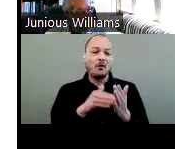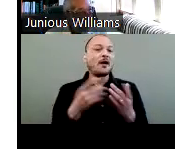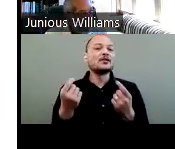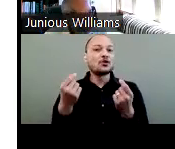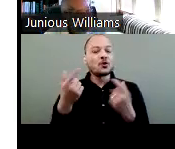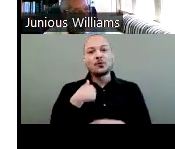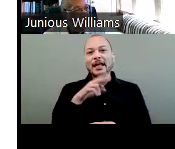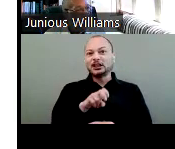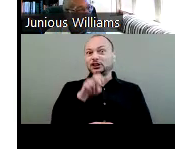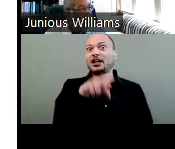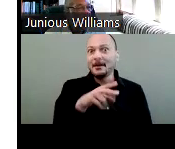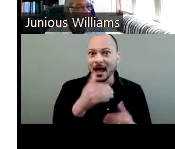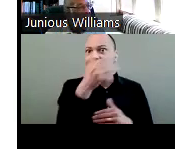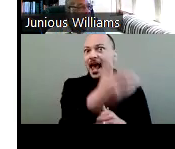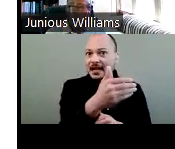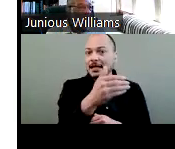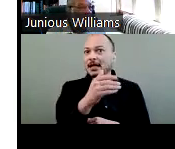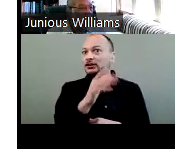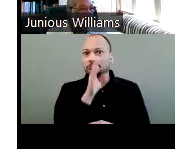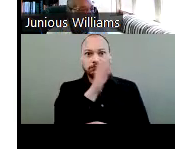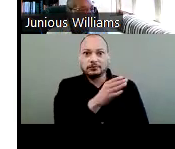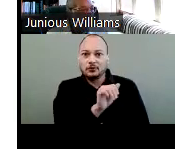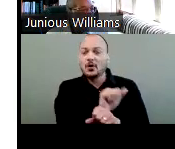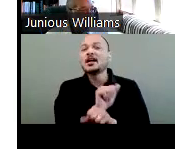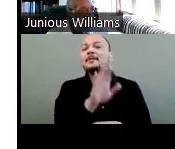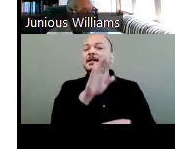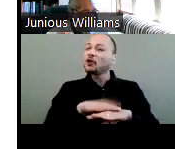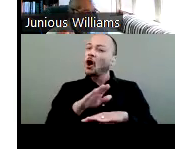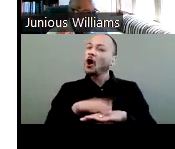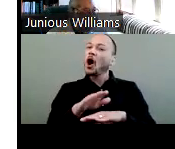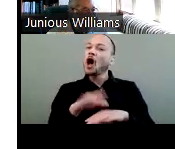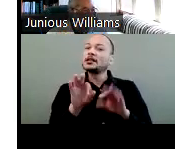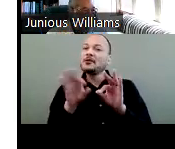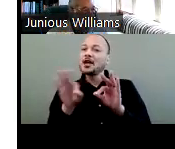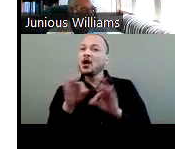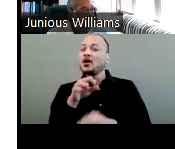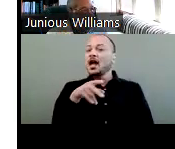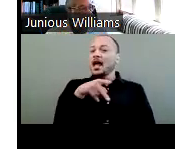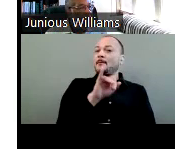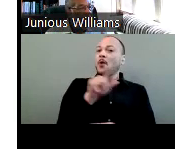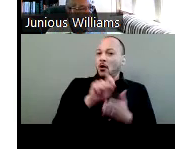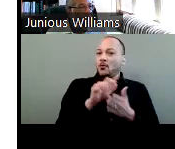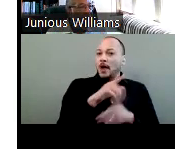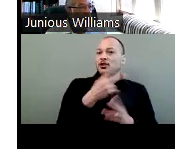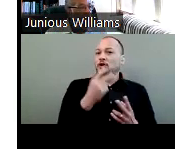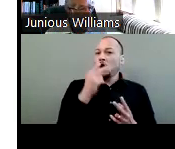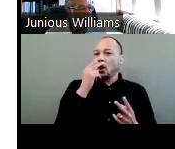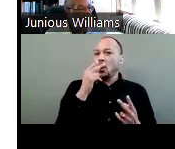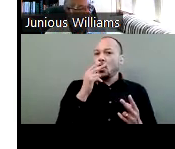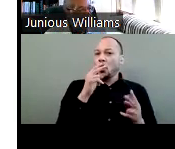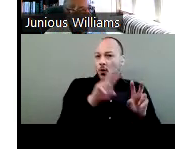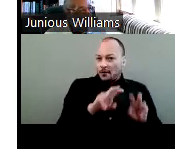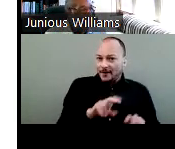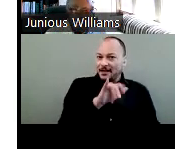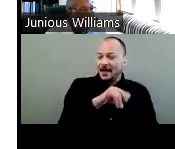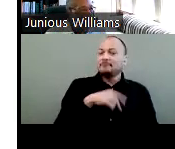jump ahead and jump into the work. It's just a cautionary note. And Paul's reflecting this is sit down and plan.